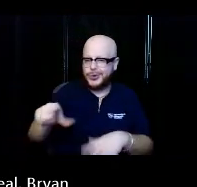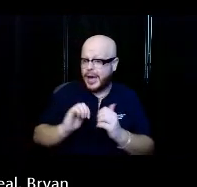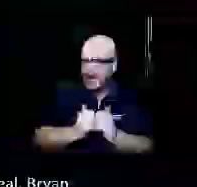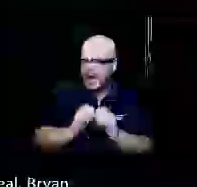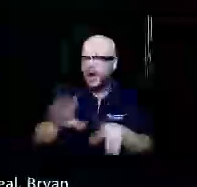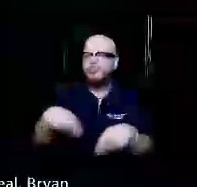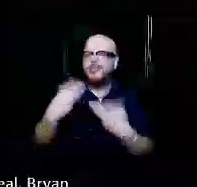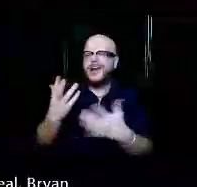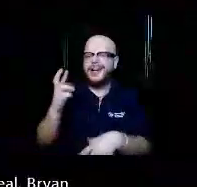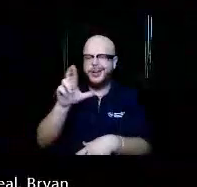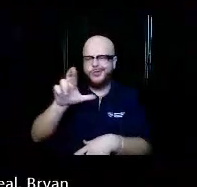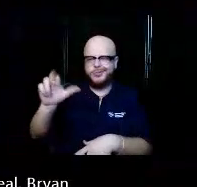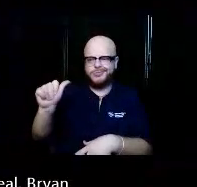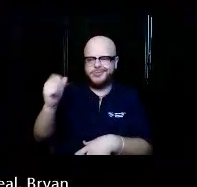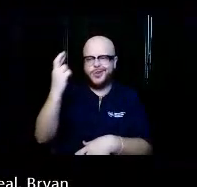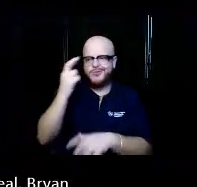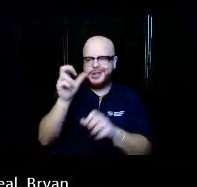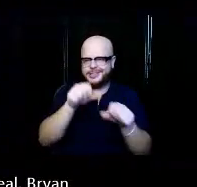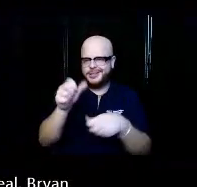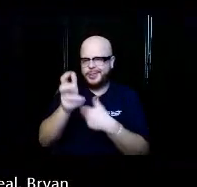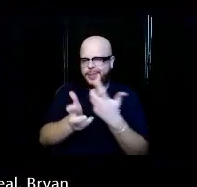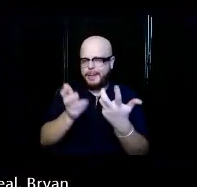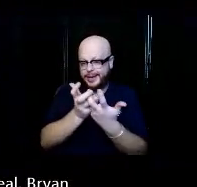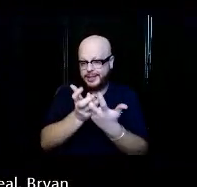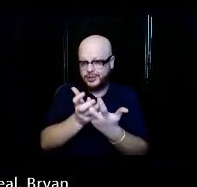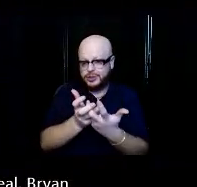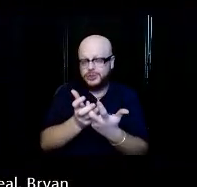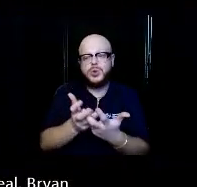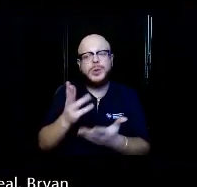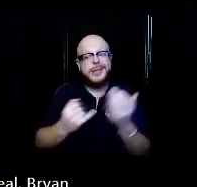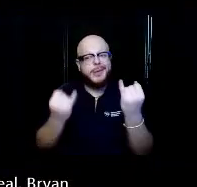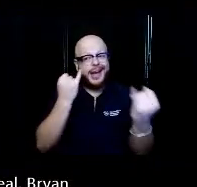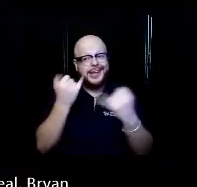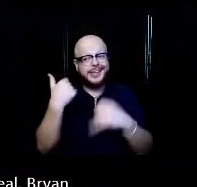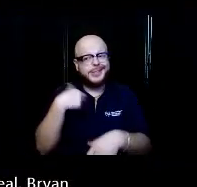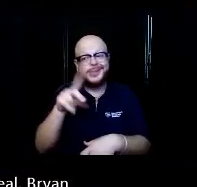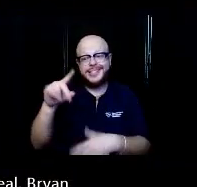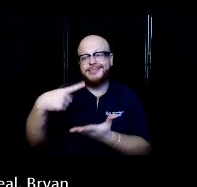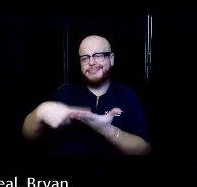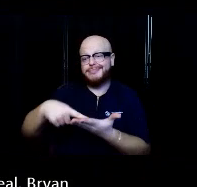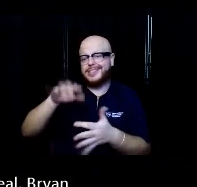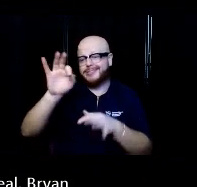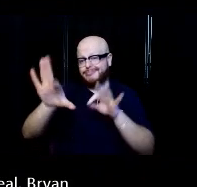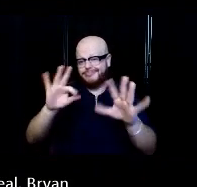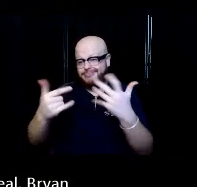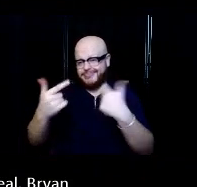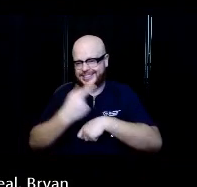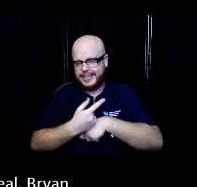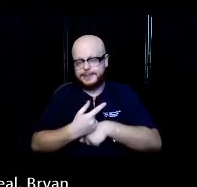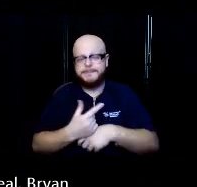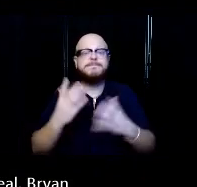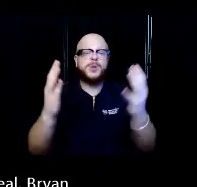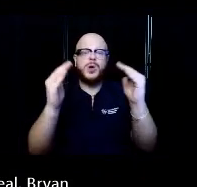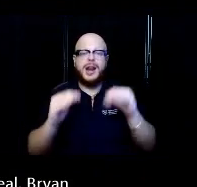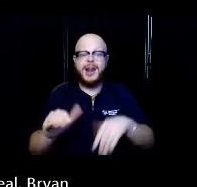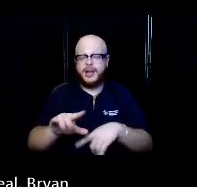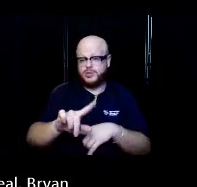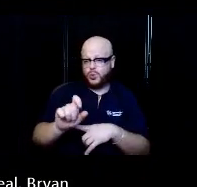discussed today, some ideas for those possibilities. The next question is